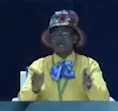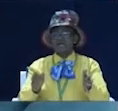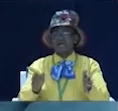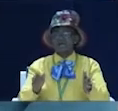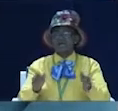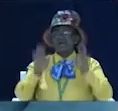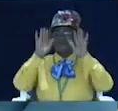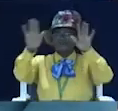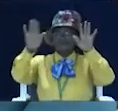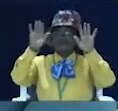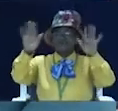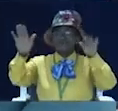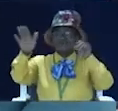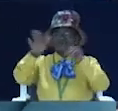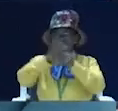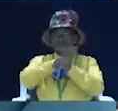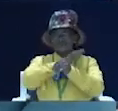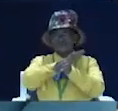Wonderful,